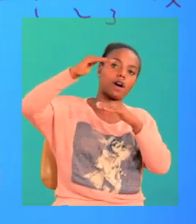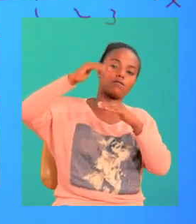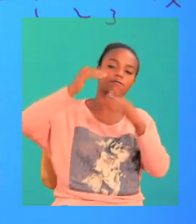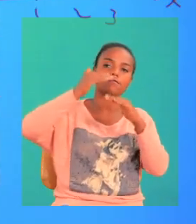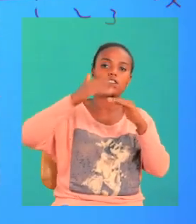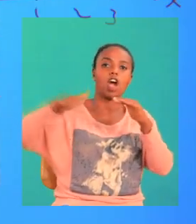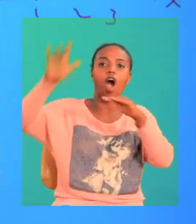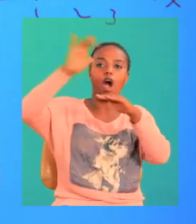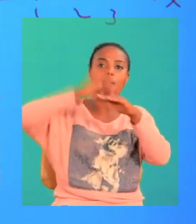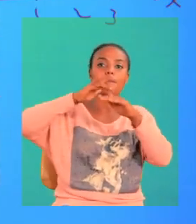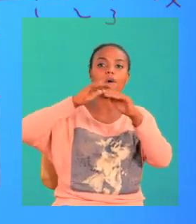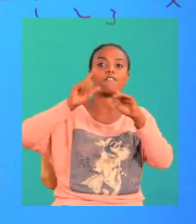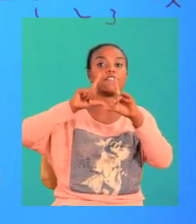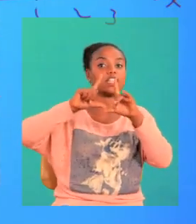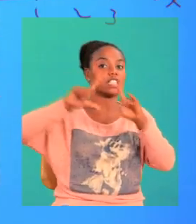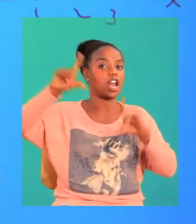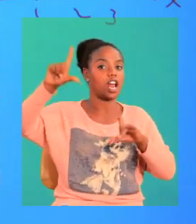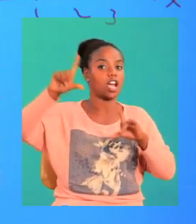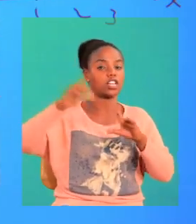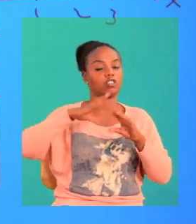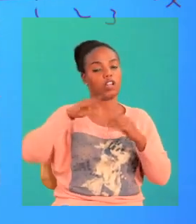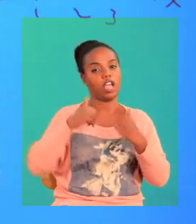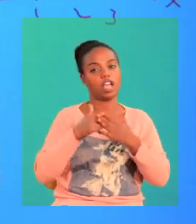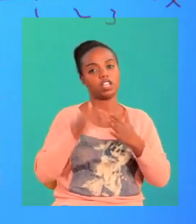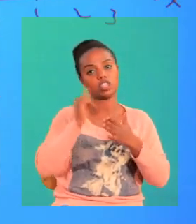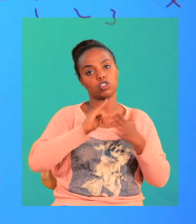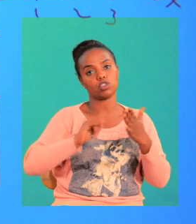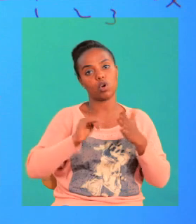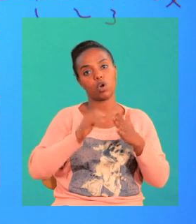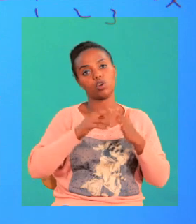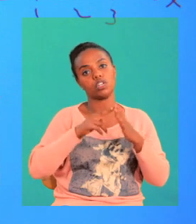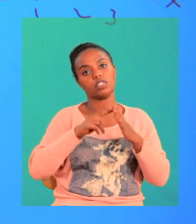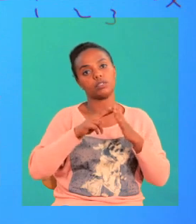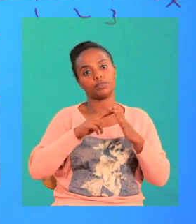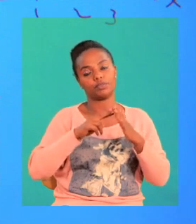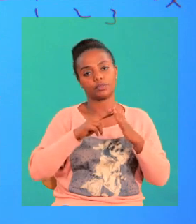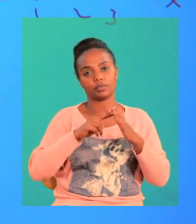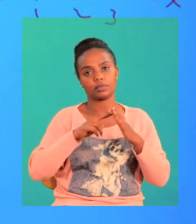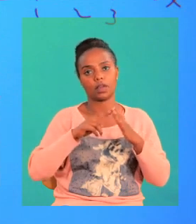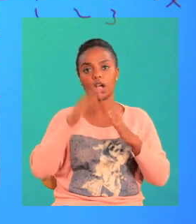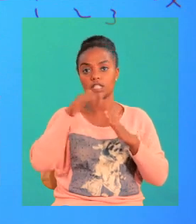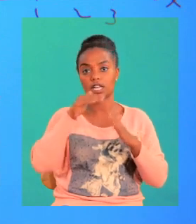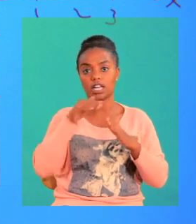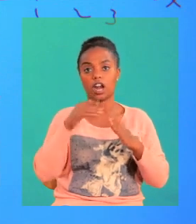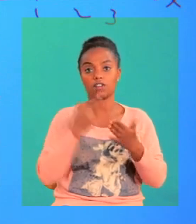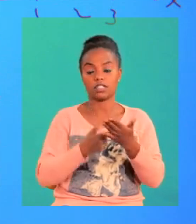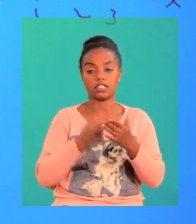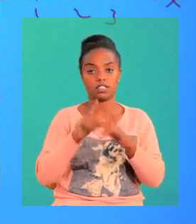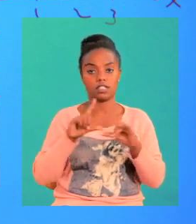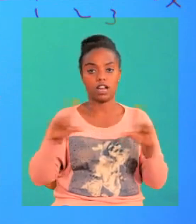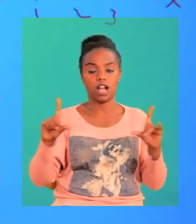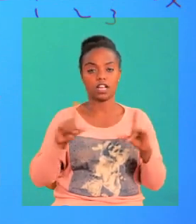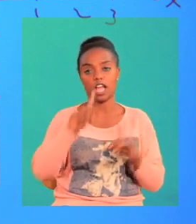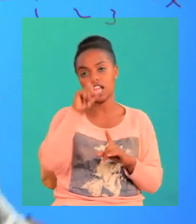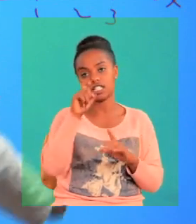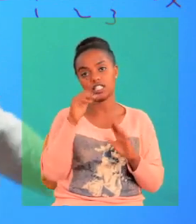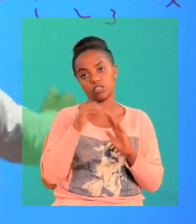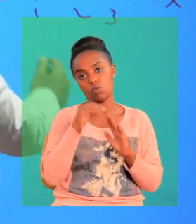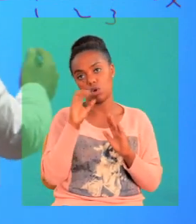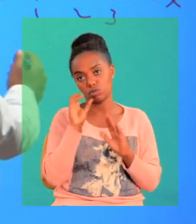above this line. And then draw the graph for this one, boundary line. When x is